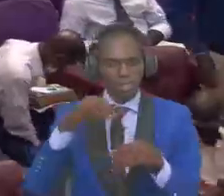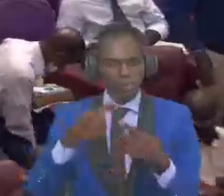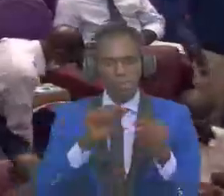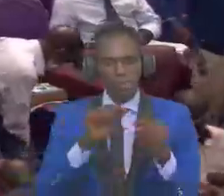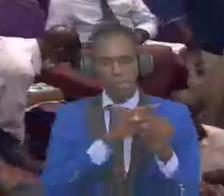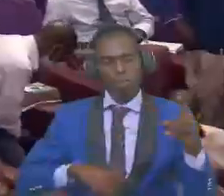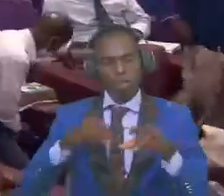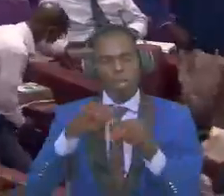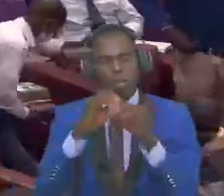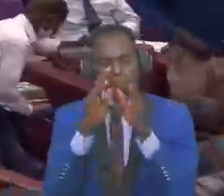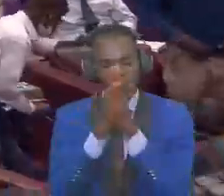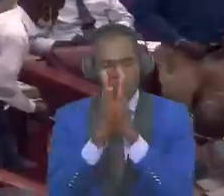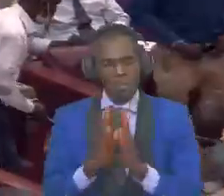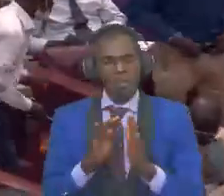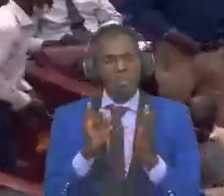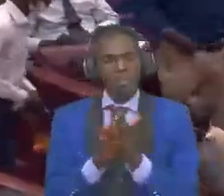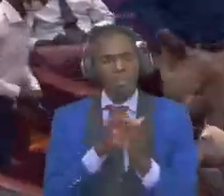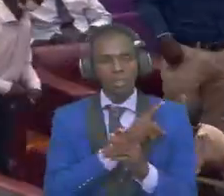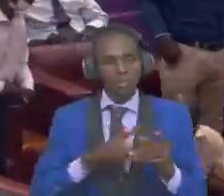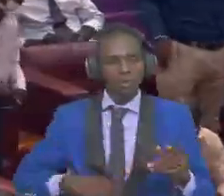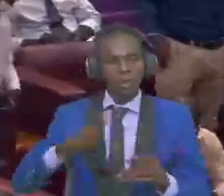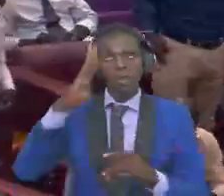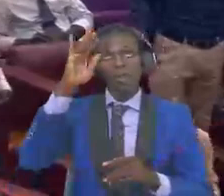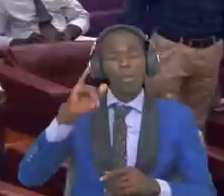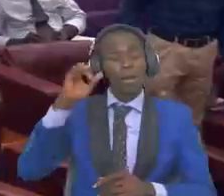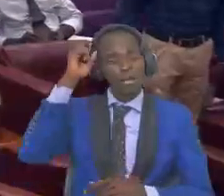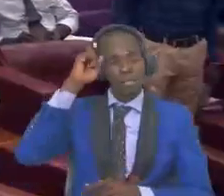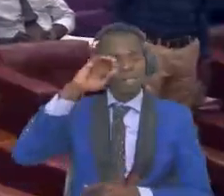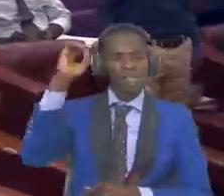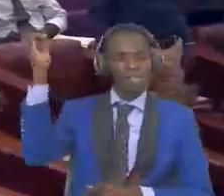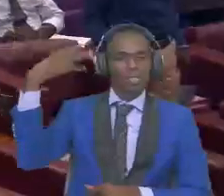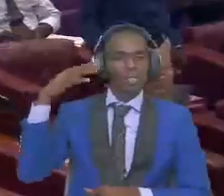Lord, by His grace, in His strength, will help us,